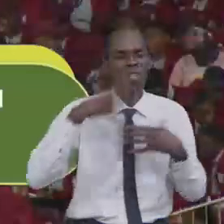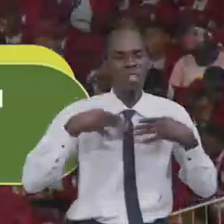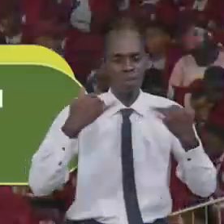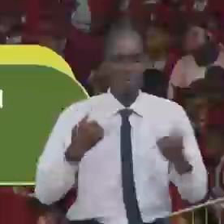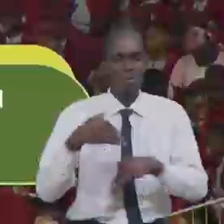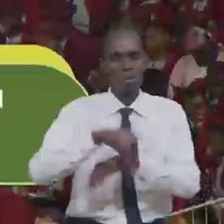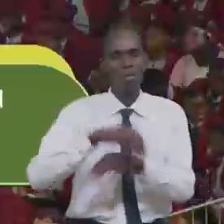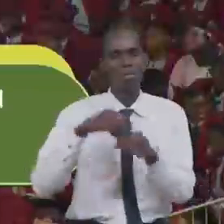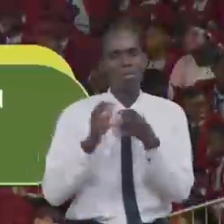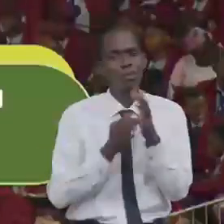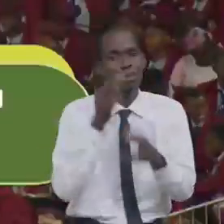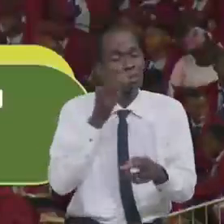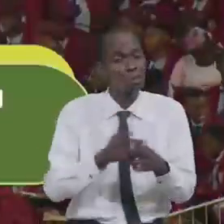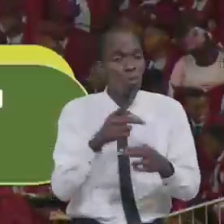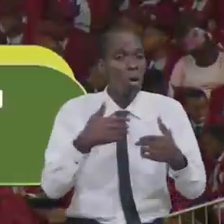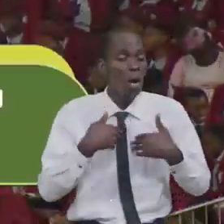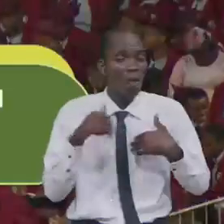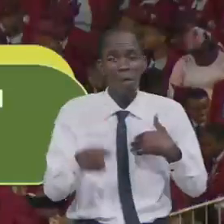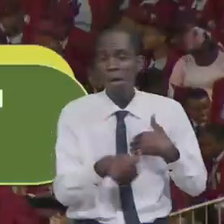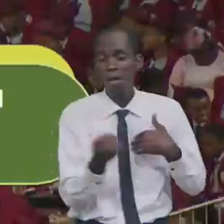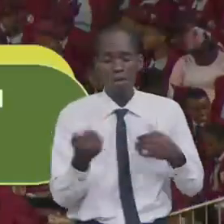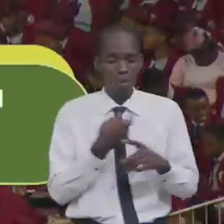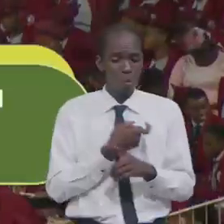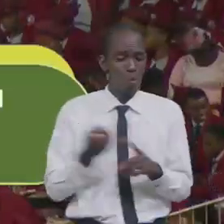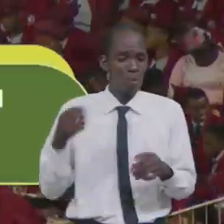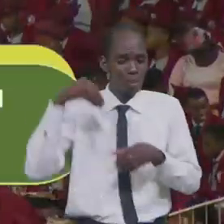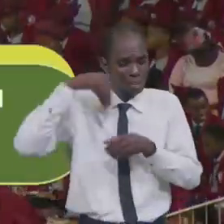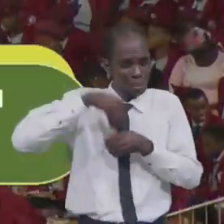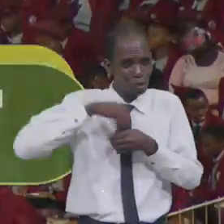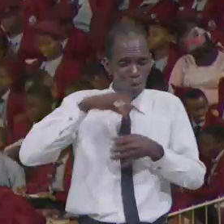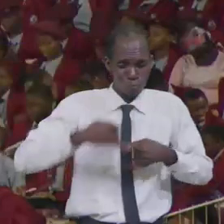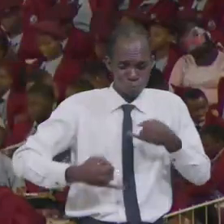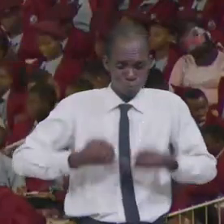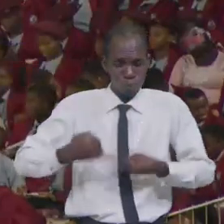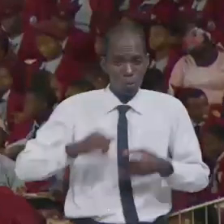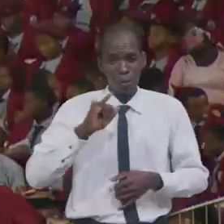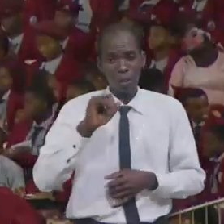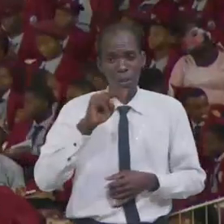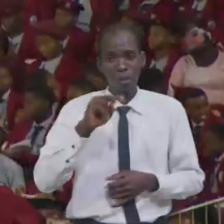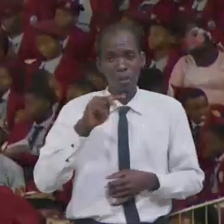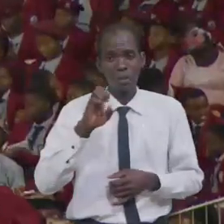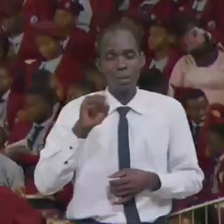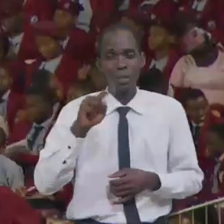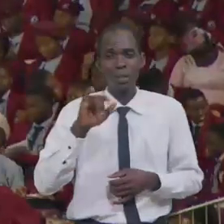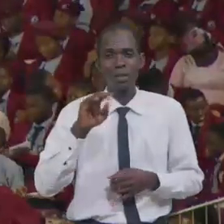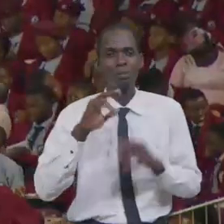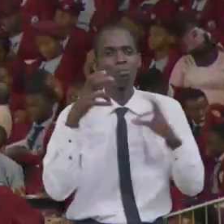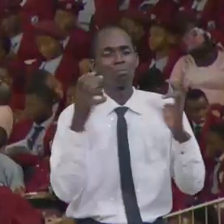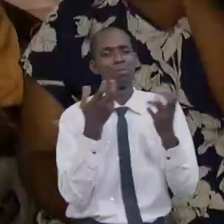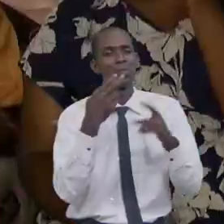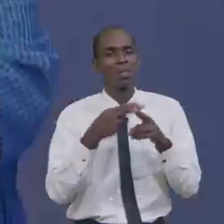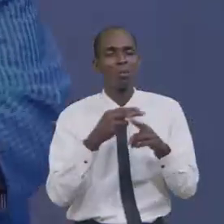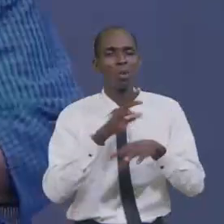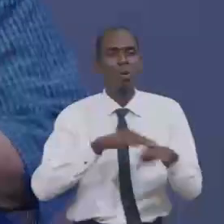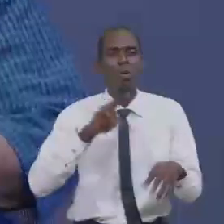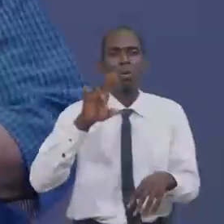have any wound inside your intestine that they call ulcer, it will heal you tonight. If